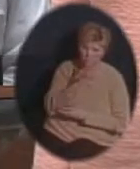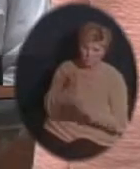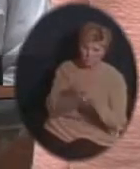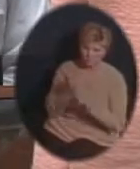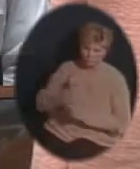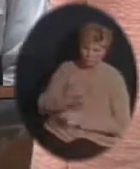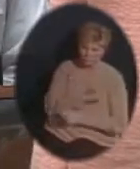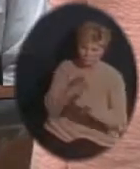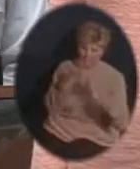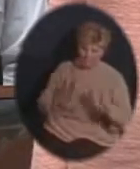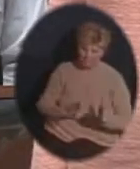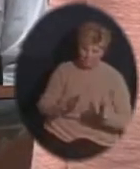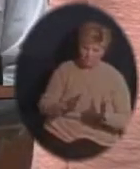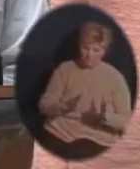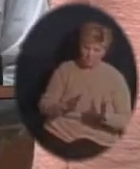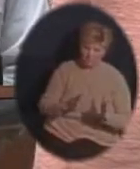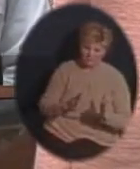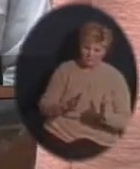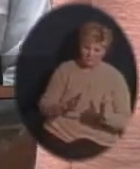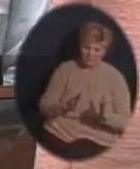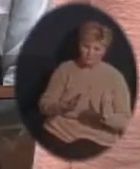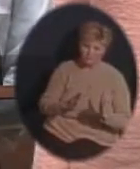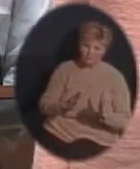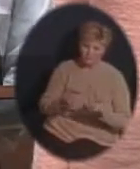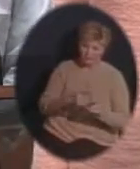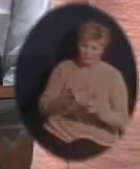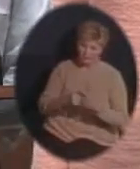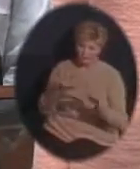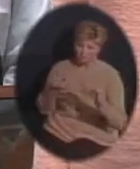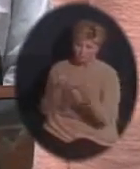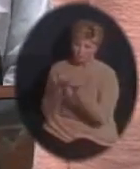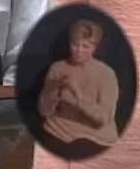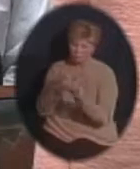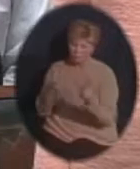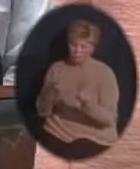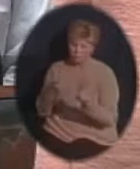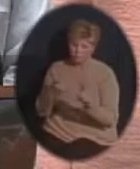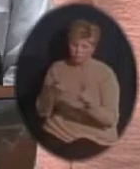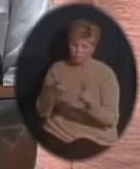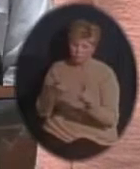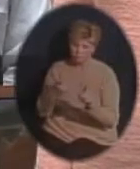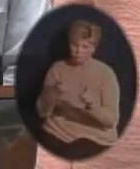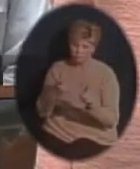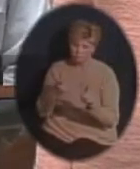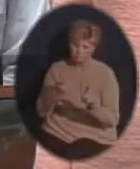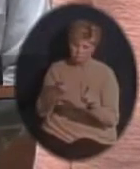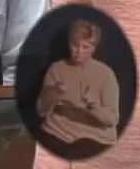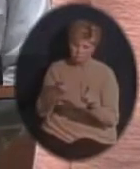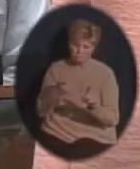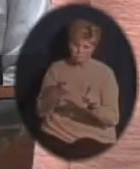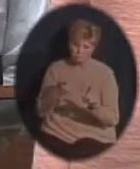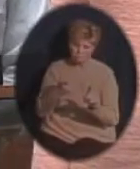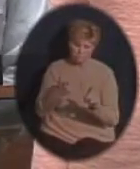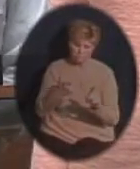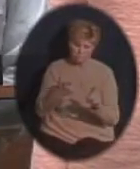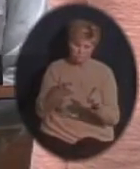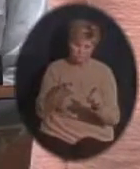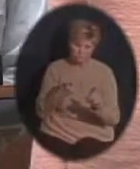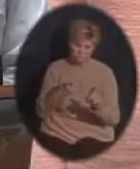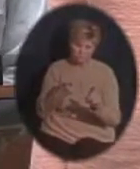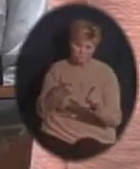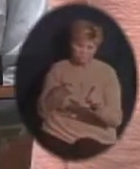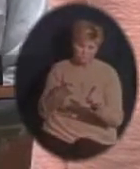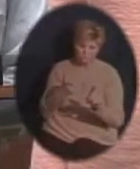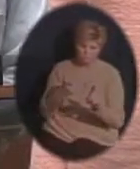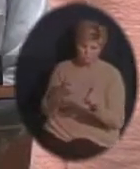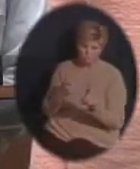City, Kansas, lobbied Congress to create a national day celebrating teachers. Congress declared